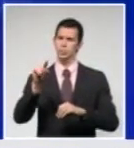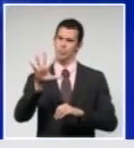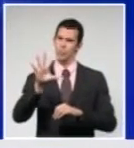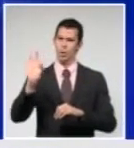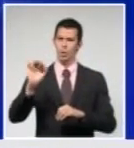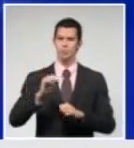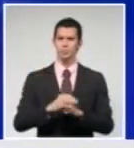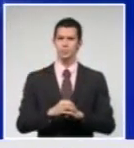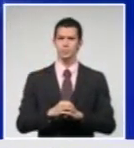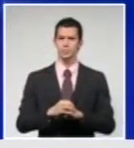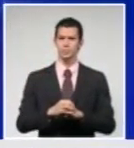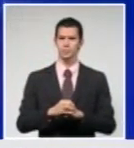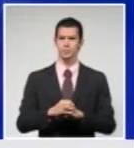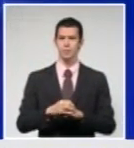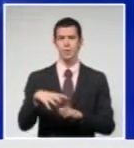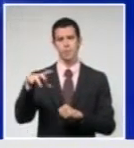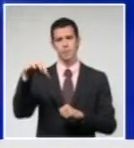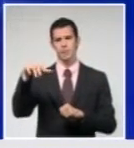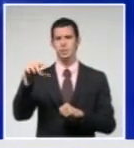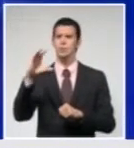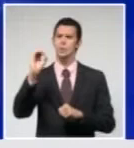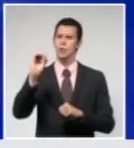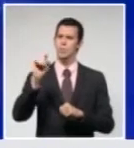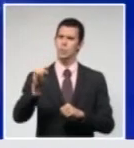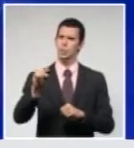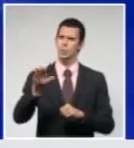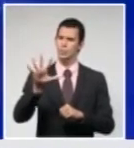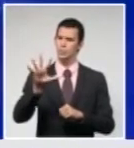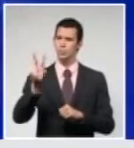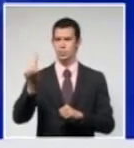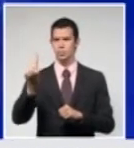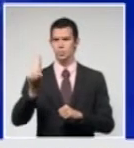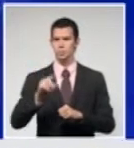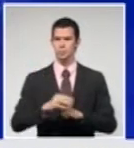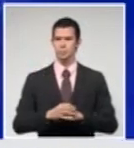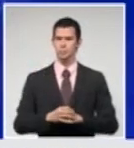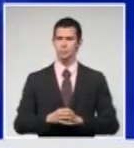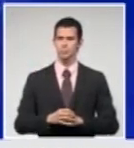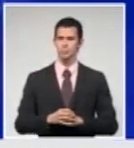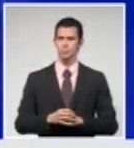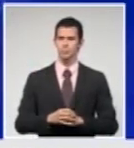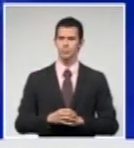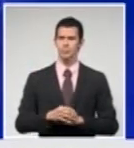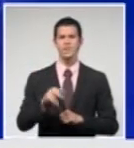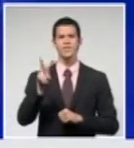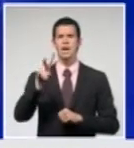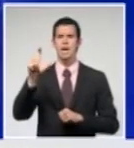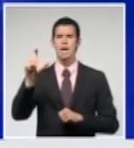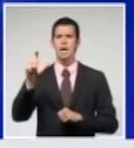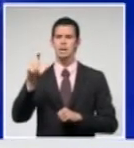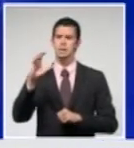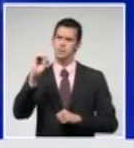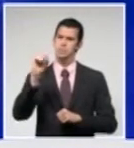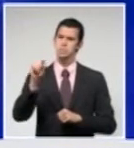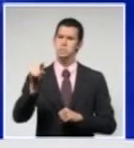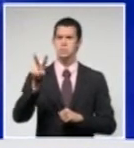at 5.28 per 100,000 inhabitants over the last 15